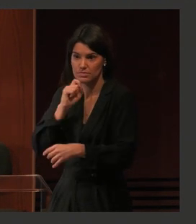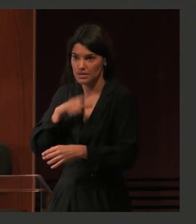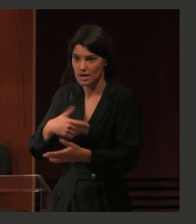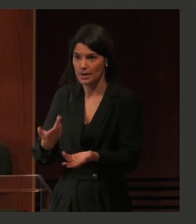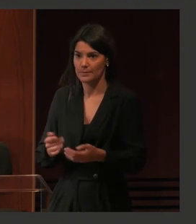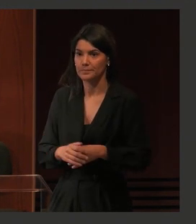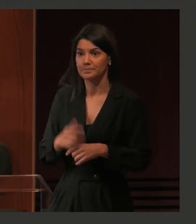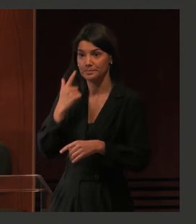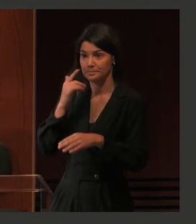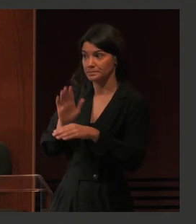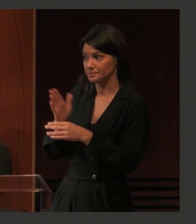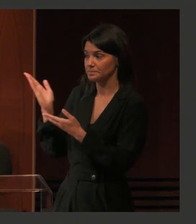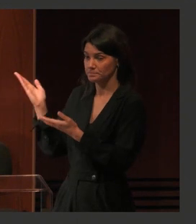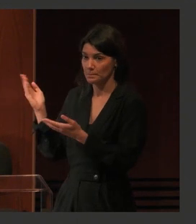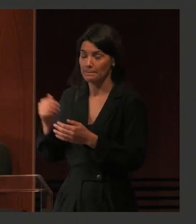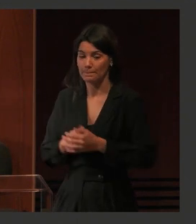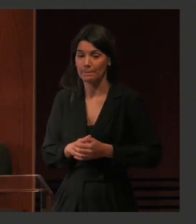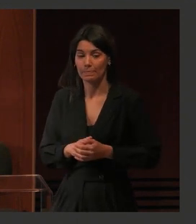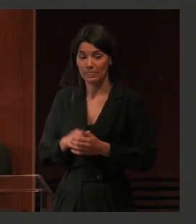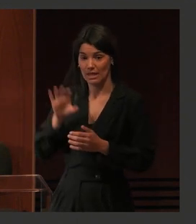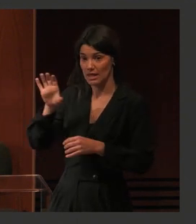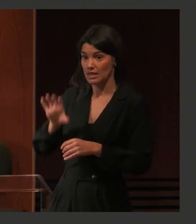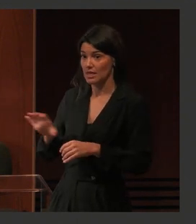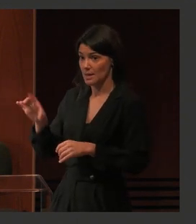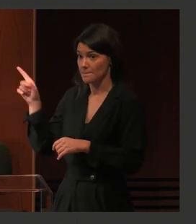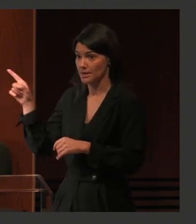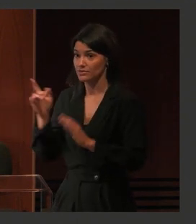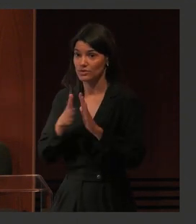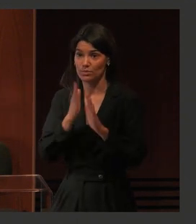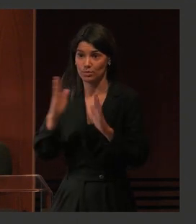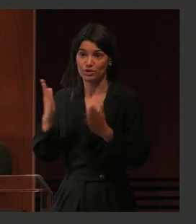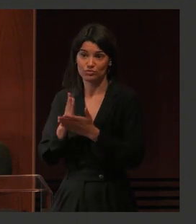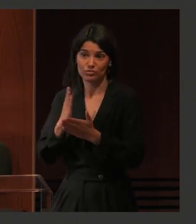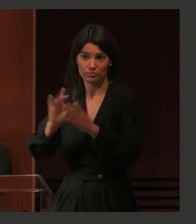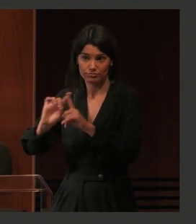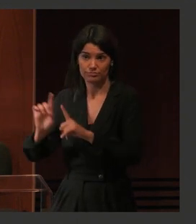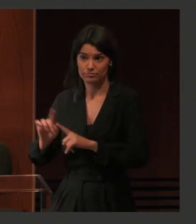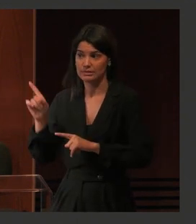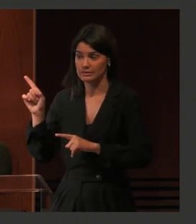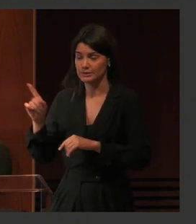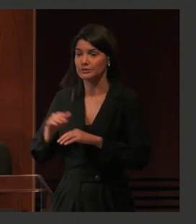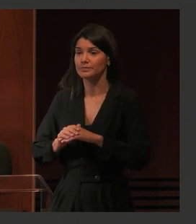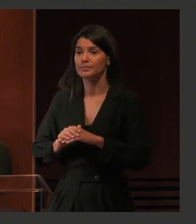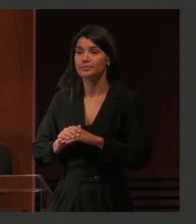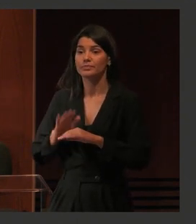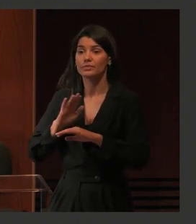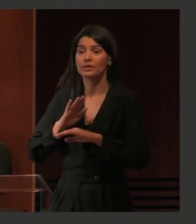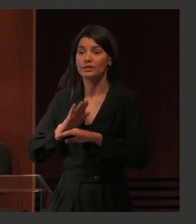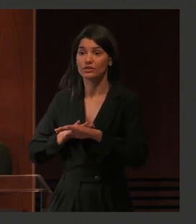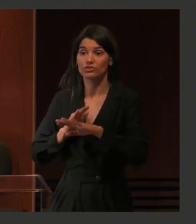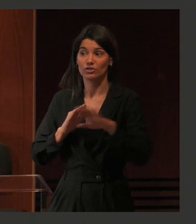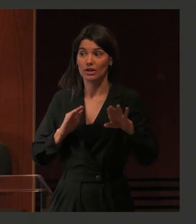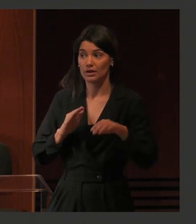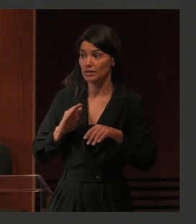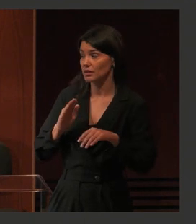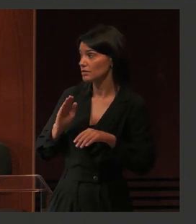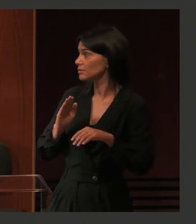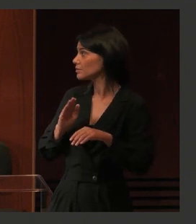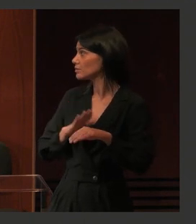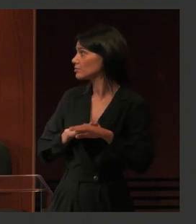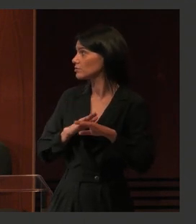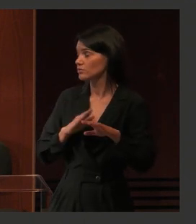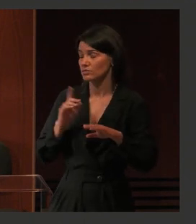These are pictures from school libraries. On the left, you see pictures from school libraries, grammar school libraries in New